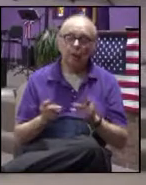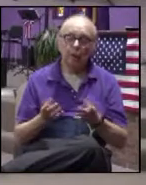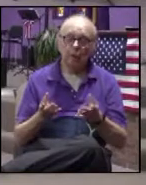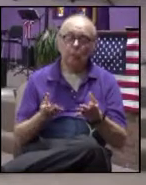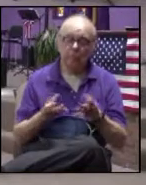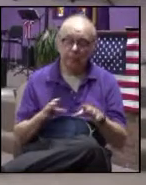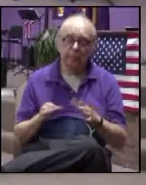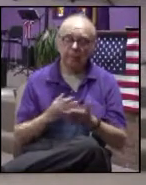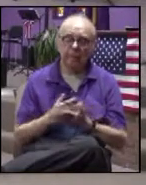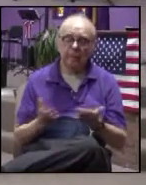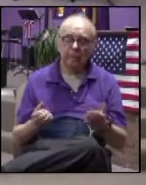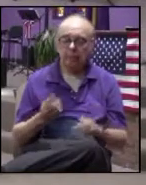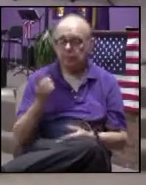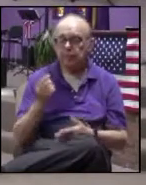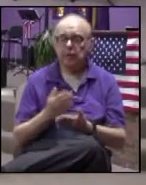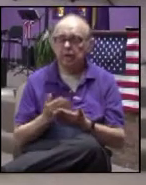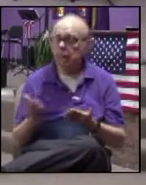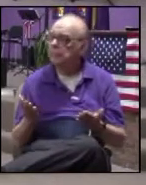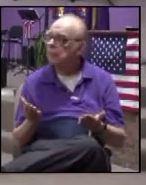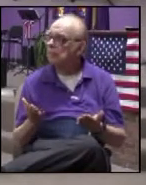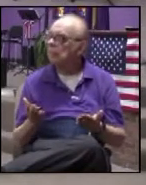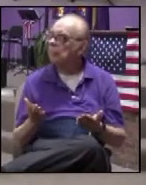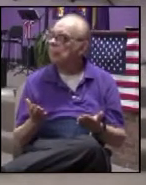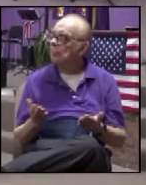You got to understand something.